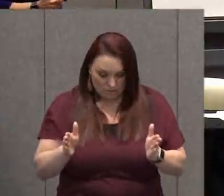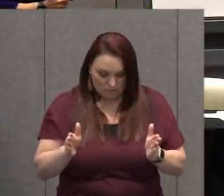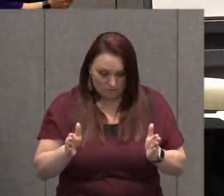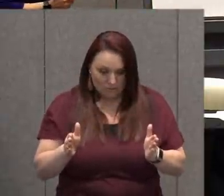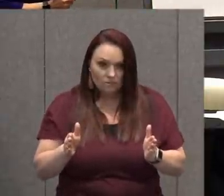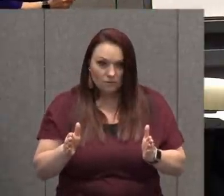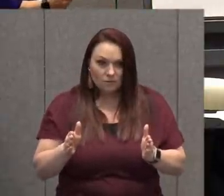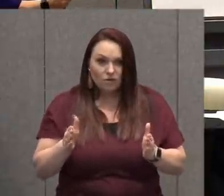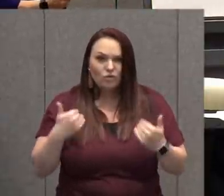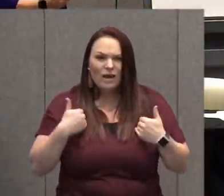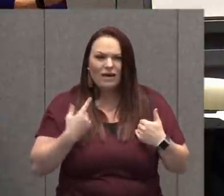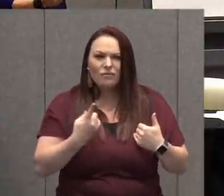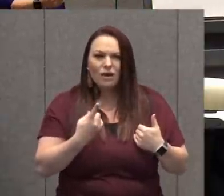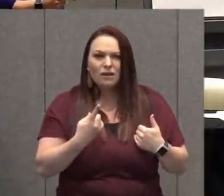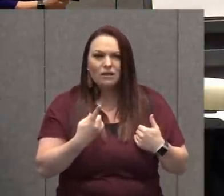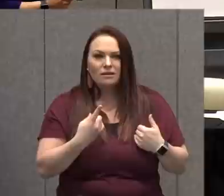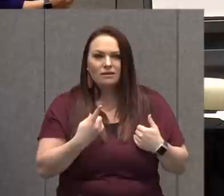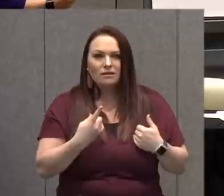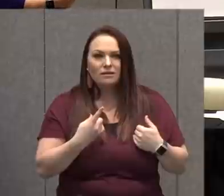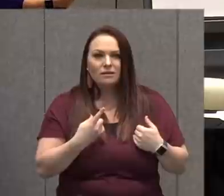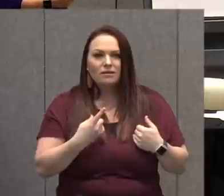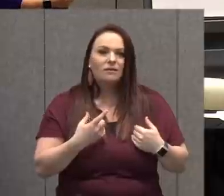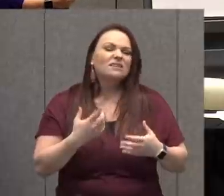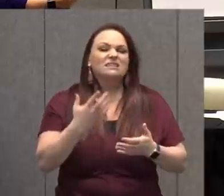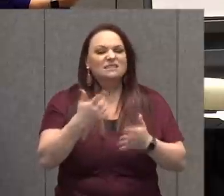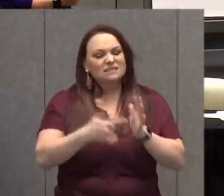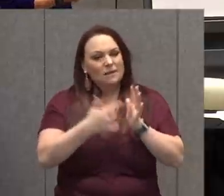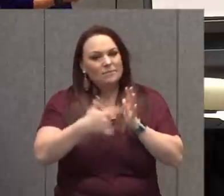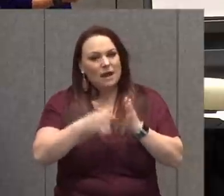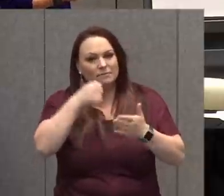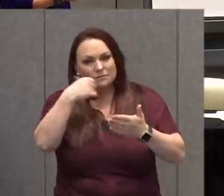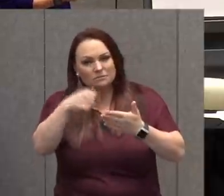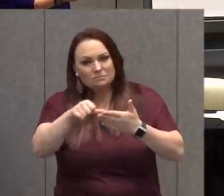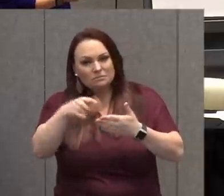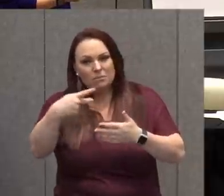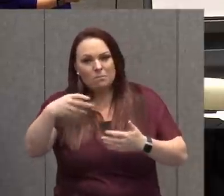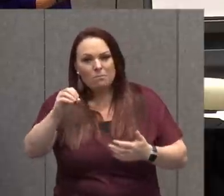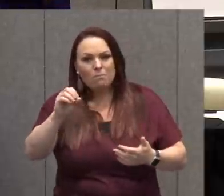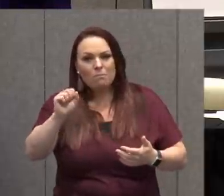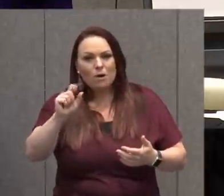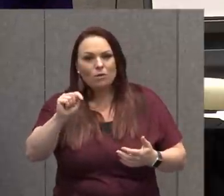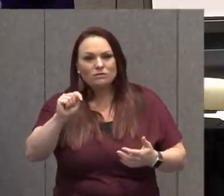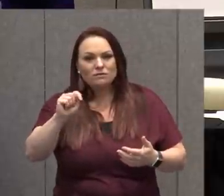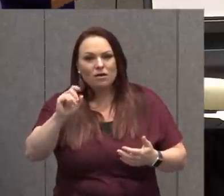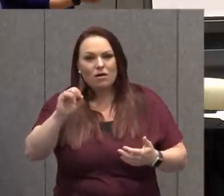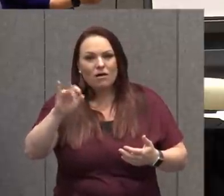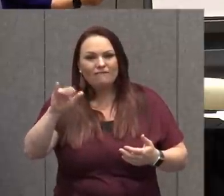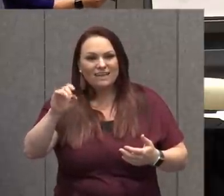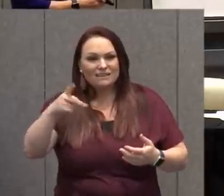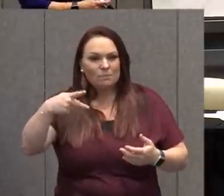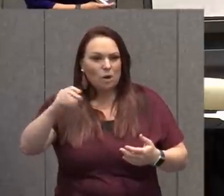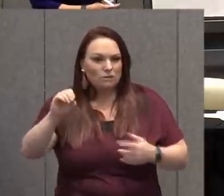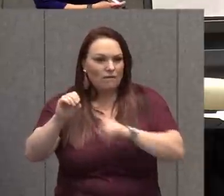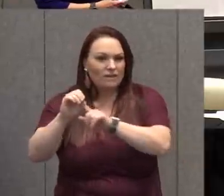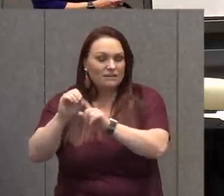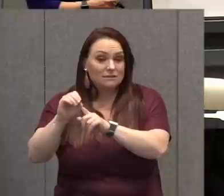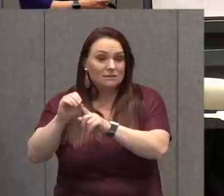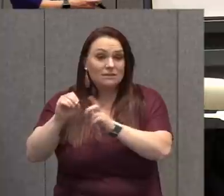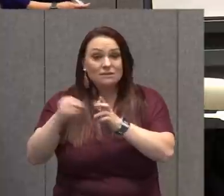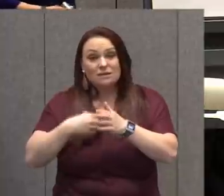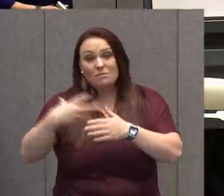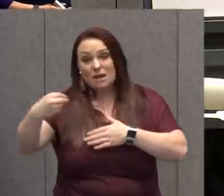Do we all have a mailbox? Sometimes it's at a post office, sometimes it's on your porch, and sometimes it's out front, but they're